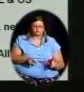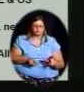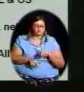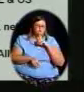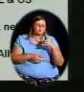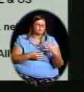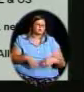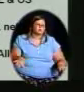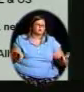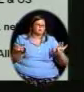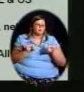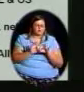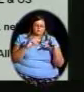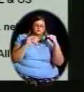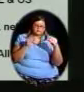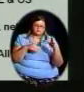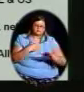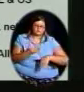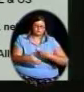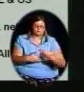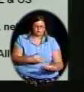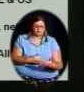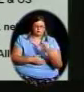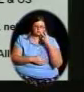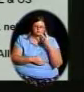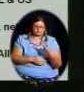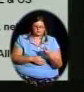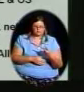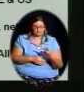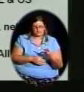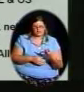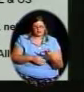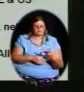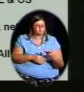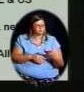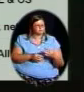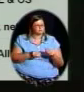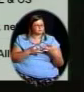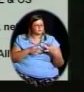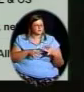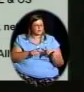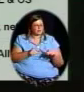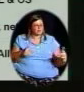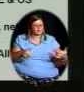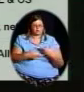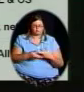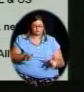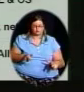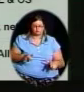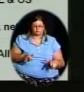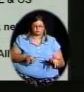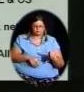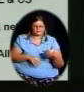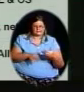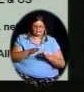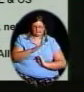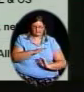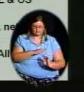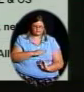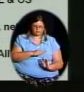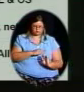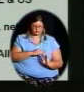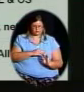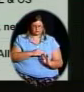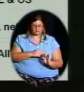see we've installed 10 elementary international language rooms, and those are so important to our new pilot project that we're working on there.